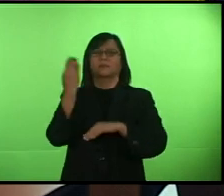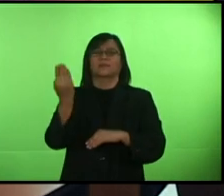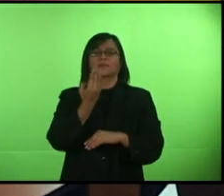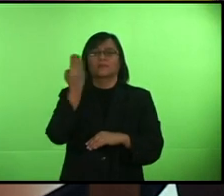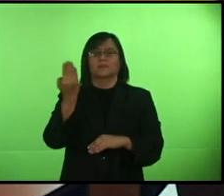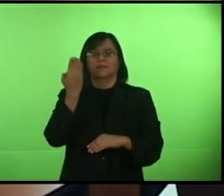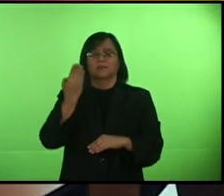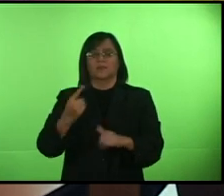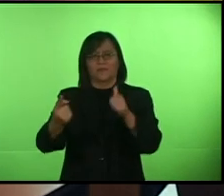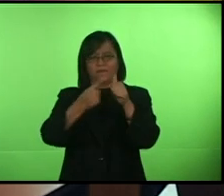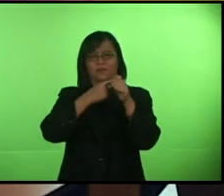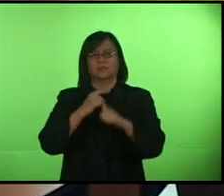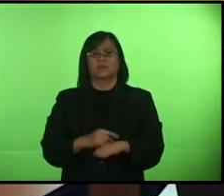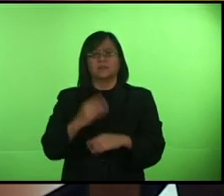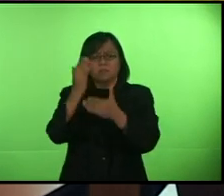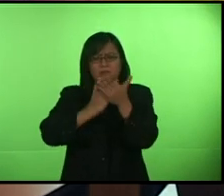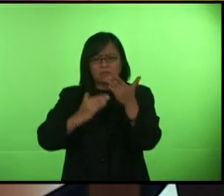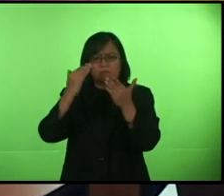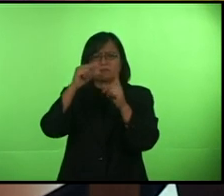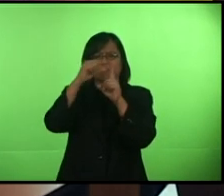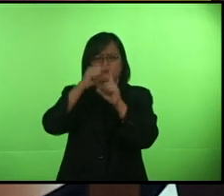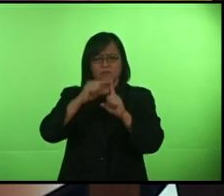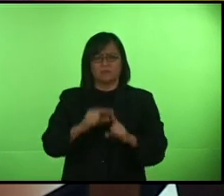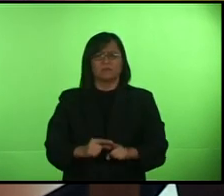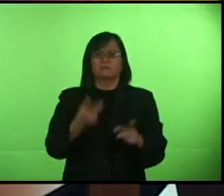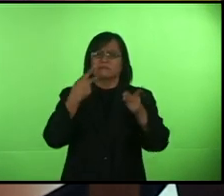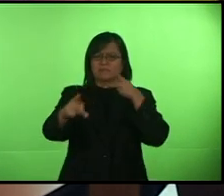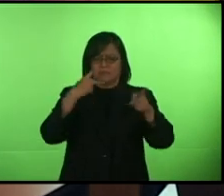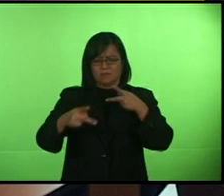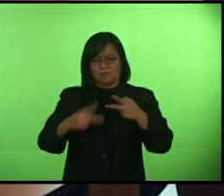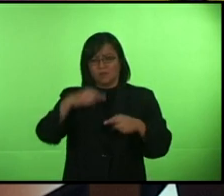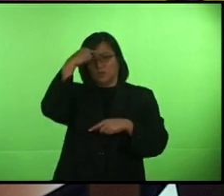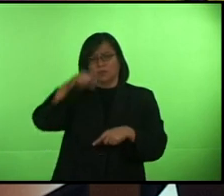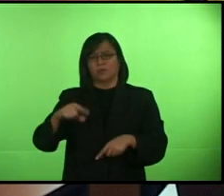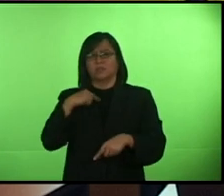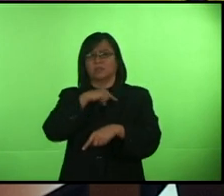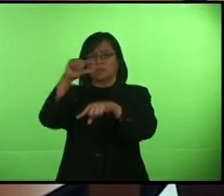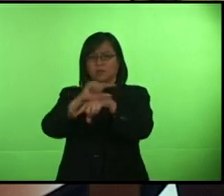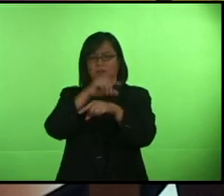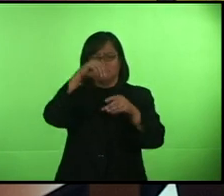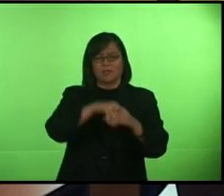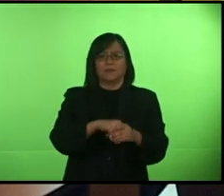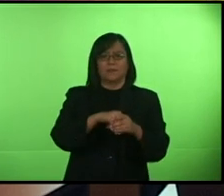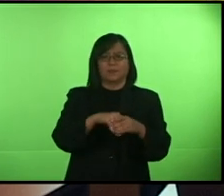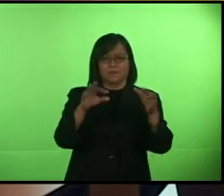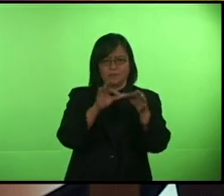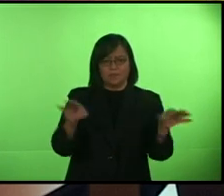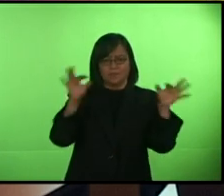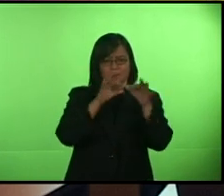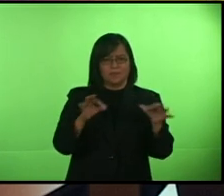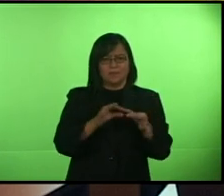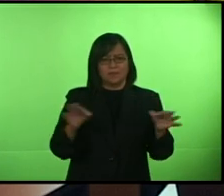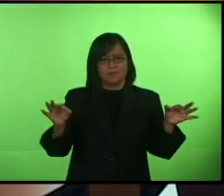Because certain words are not suitable to write in certain essays,